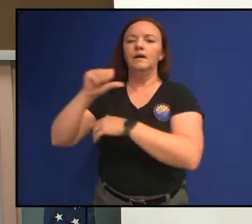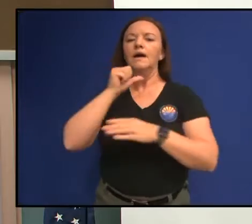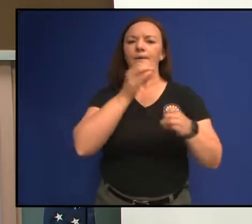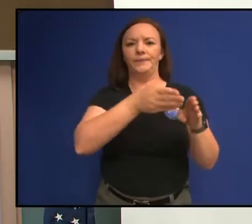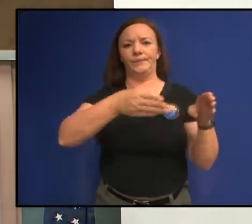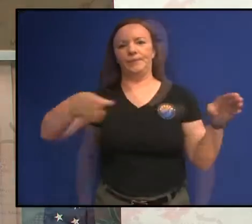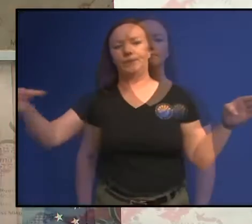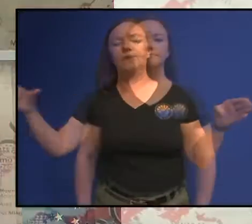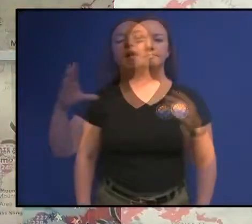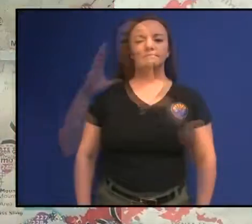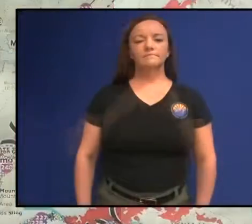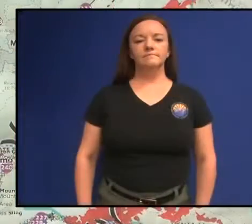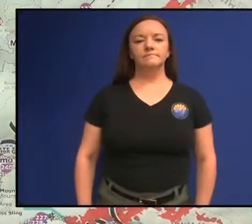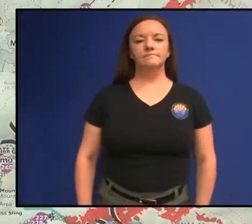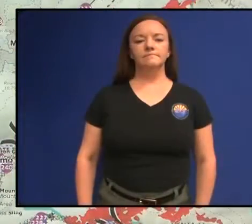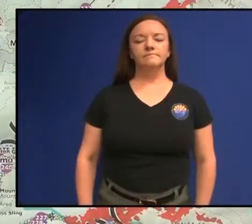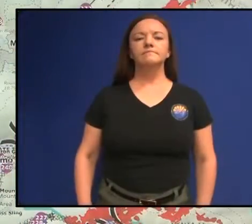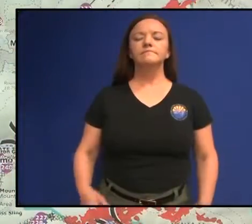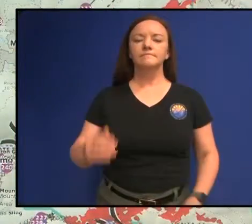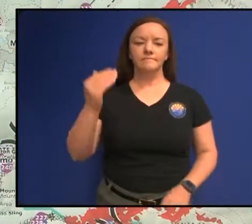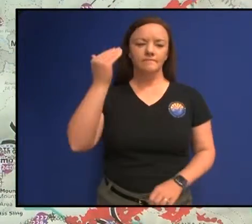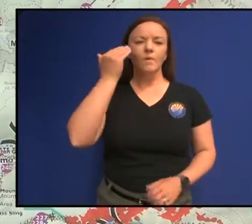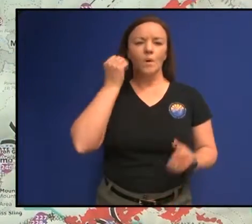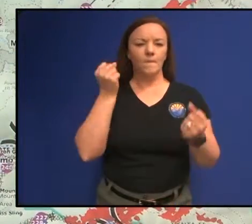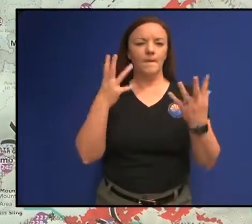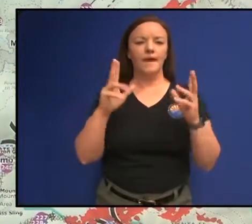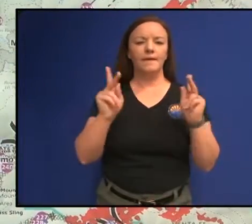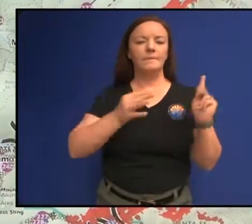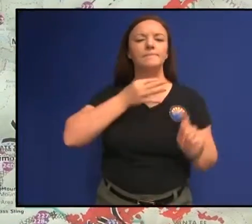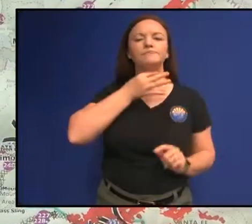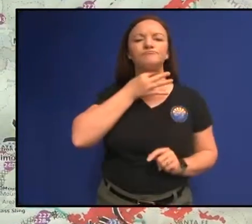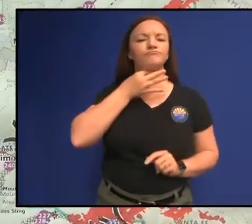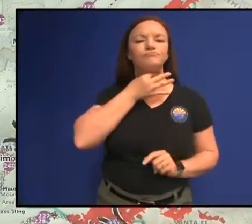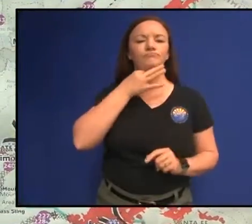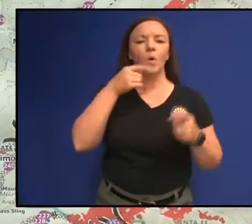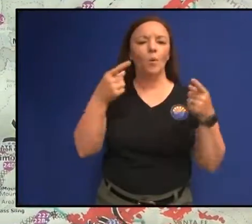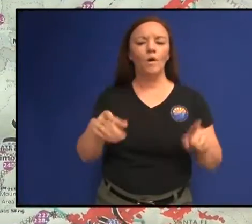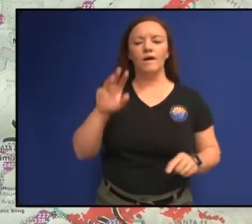with the helicopters. I know a lot of people are interested in what's happening on the